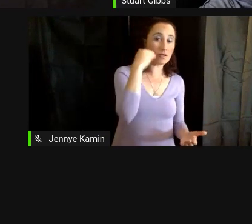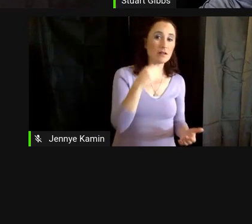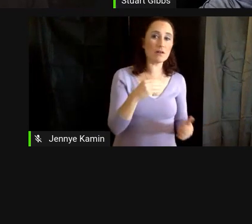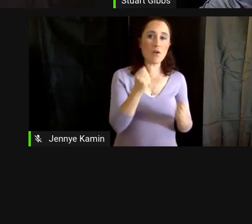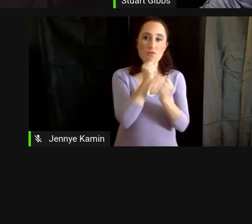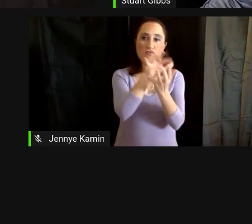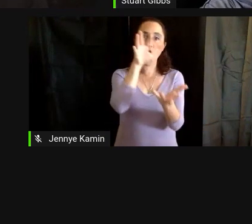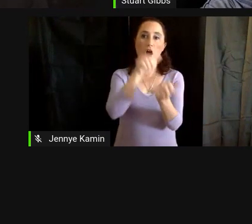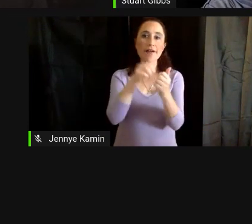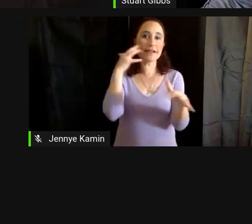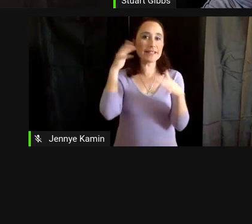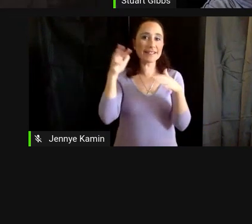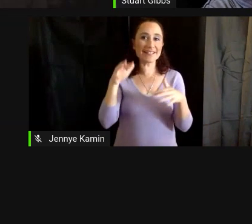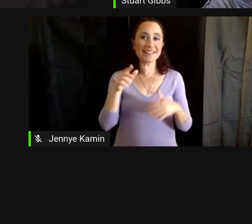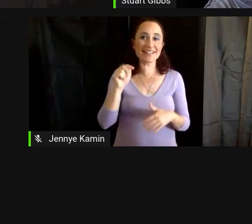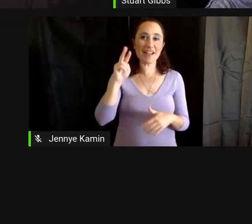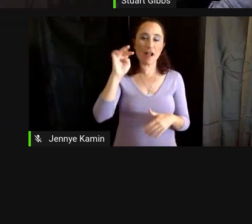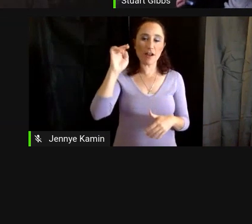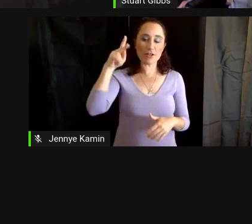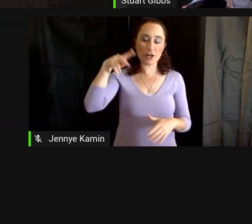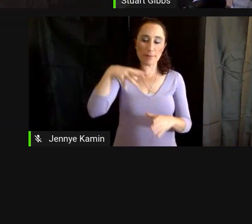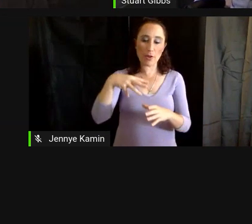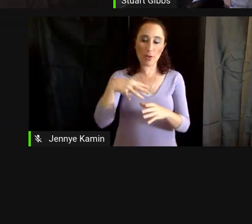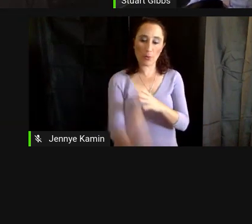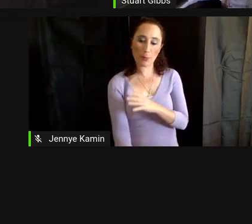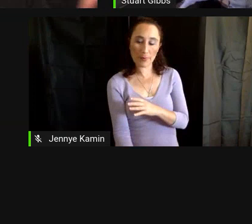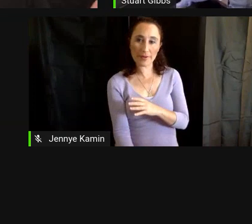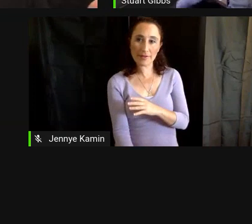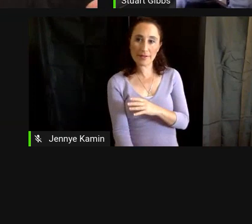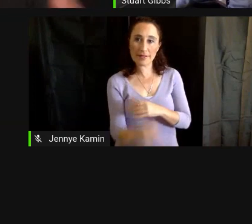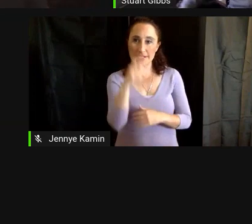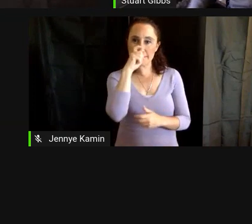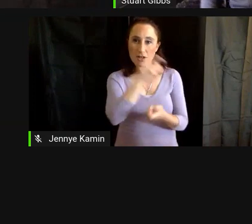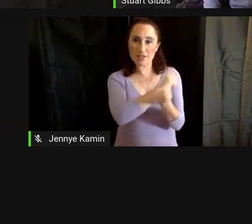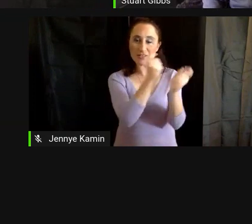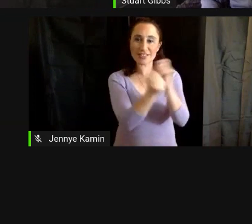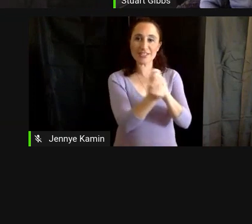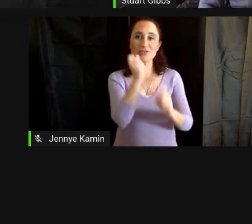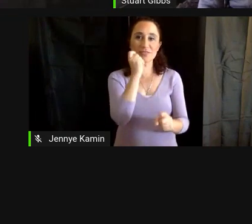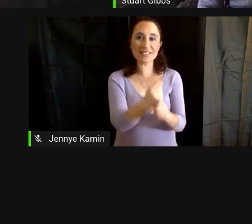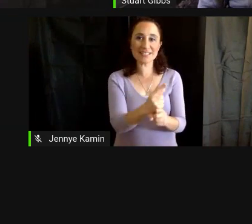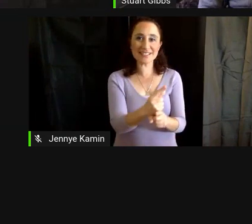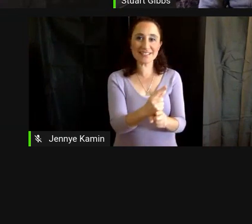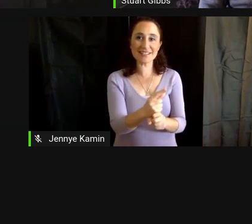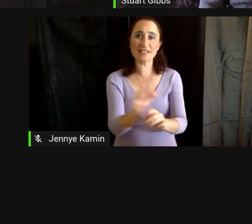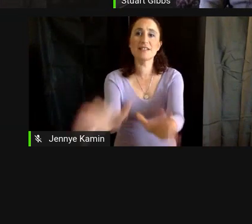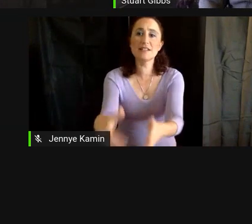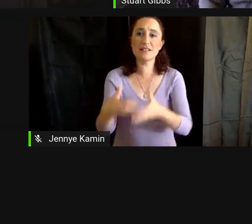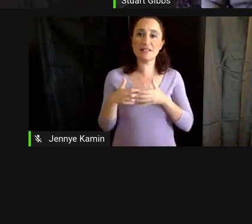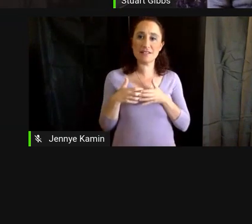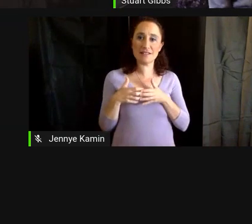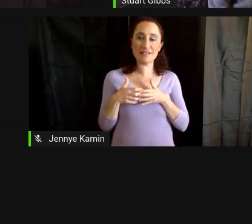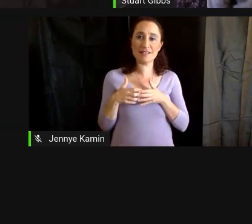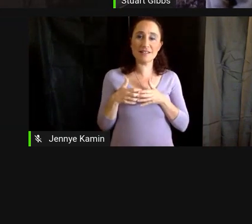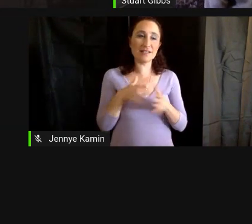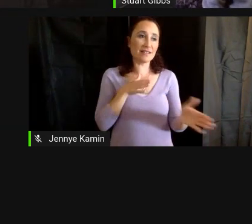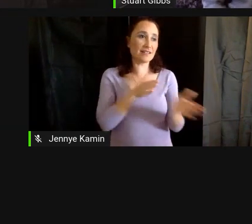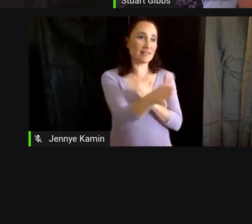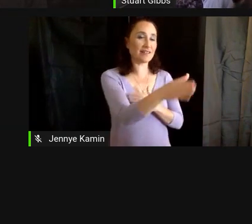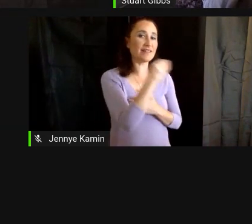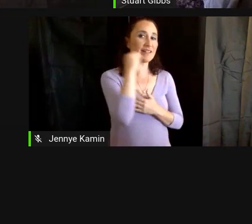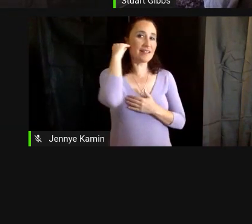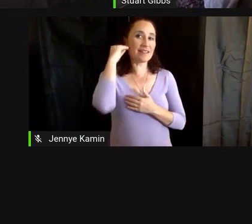shake, and the turnip is sort of sucked back into the ground. The doll turns back into his little sister. He grabs his little sister, and it's a race back